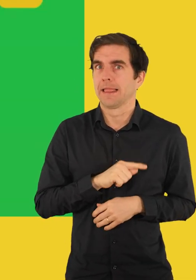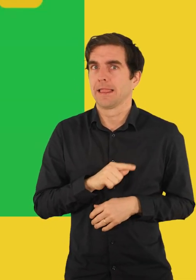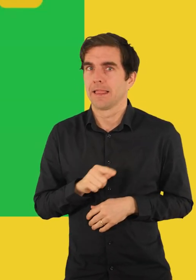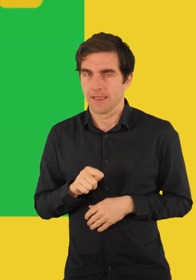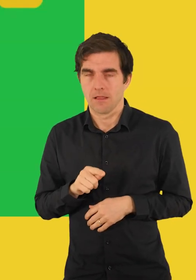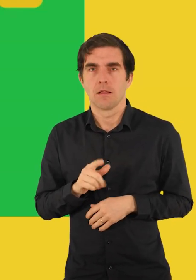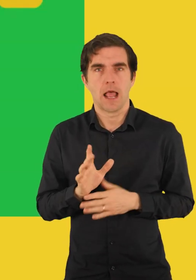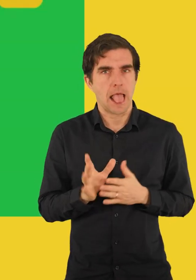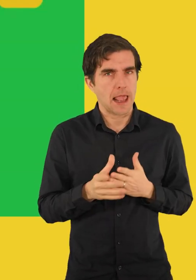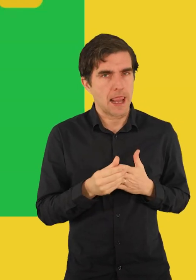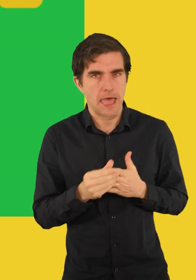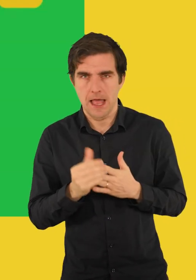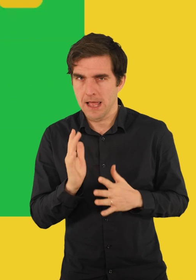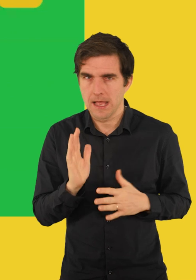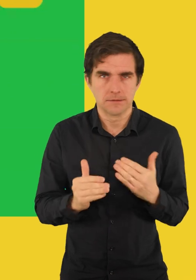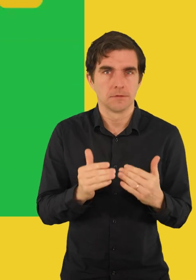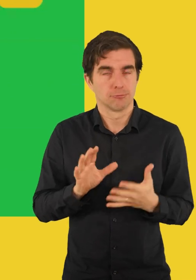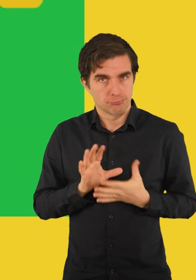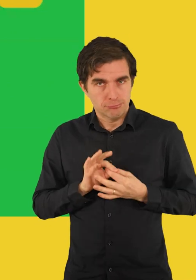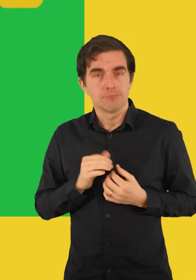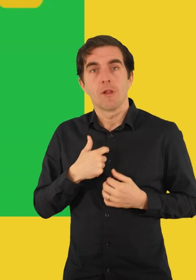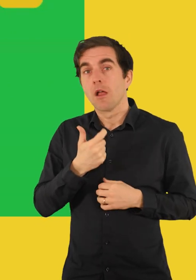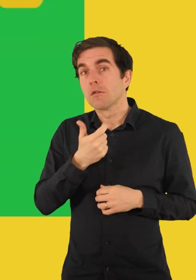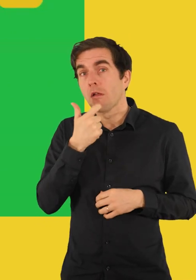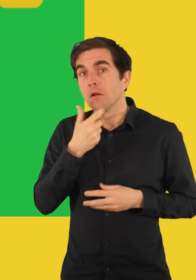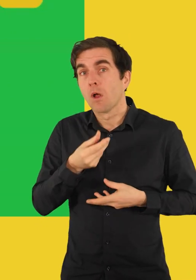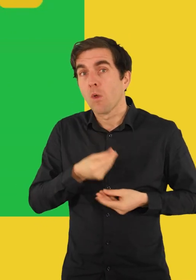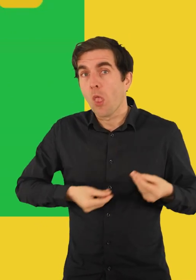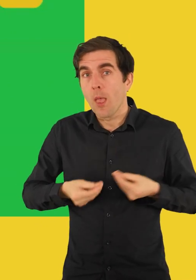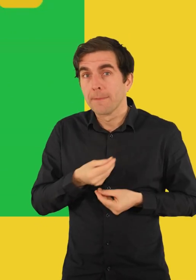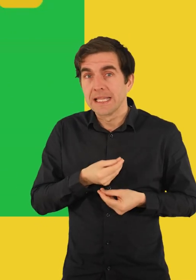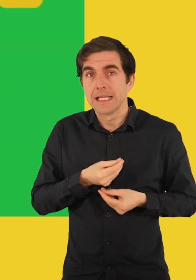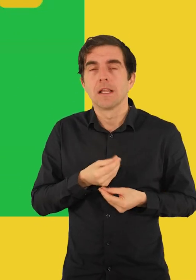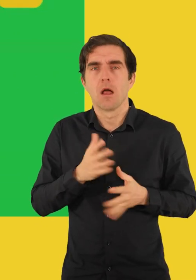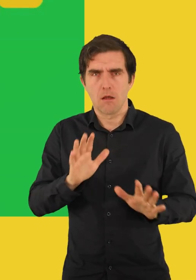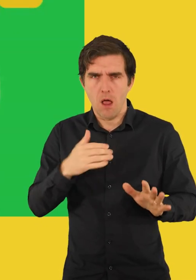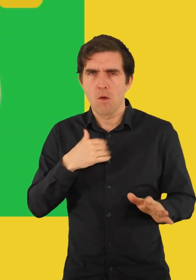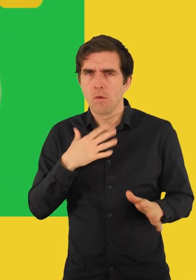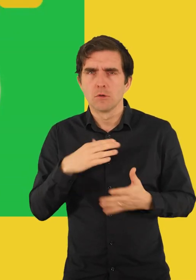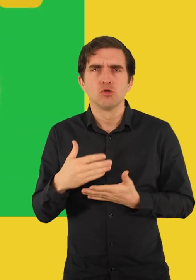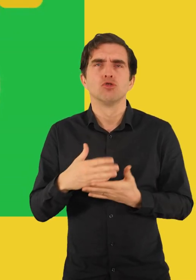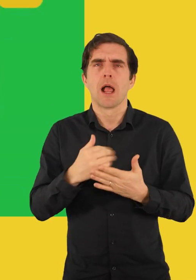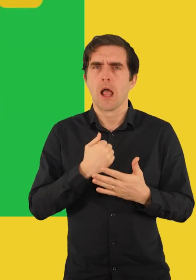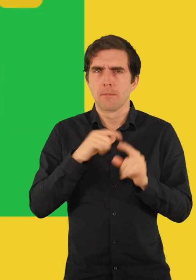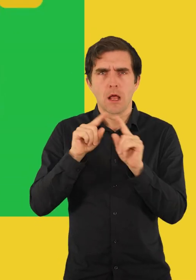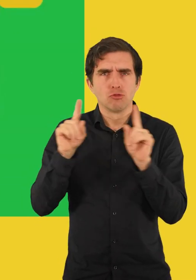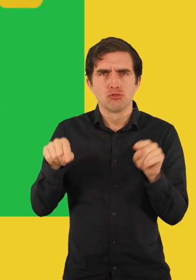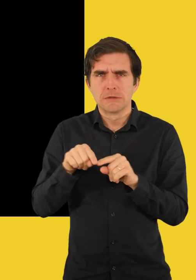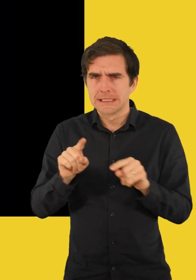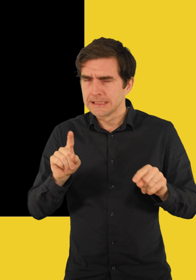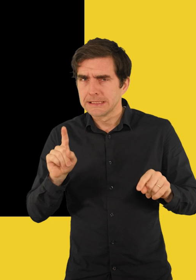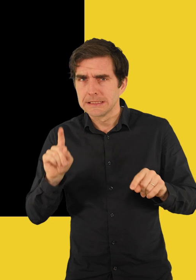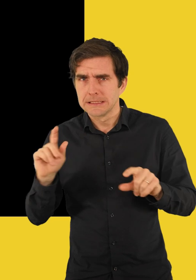the work with Doughnut Economics in various ways. Let me also just share